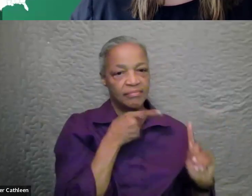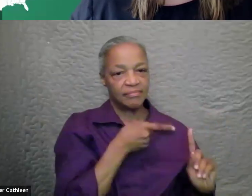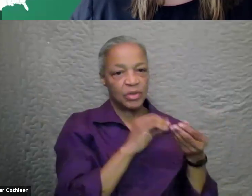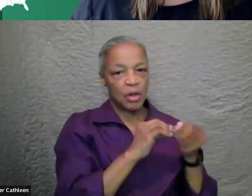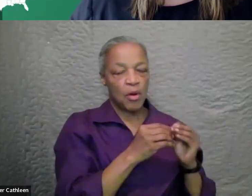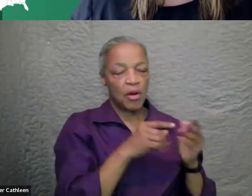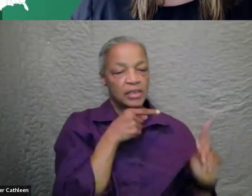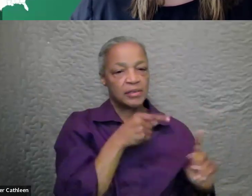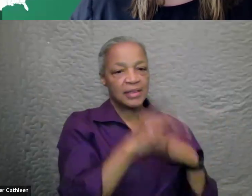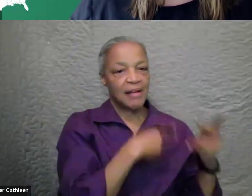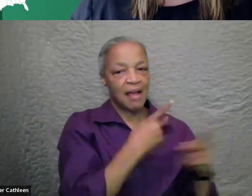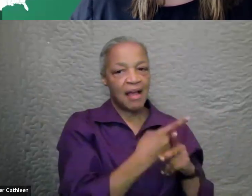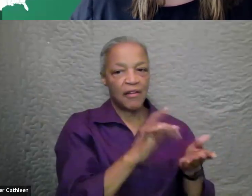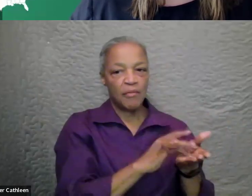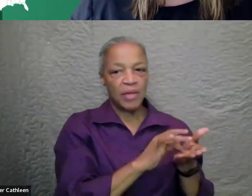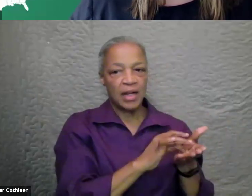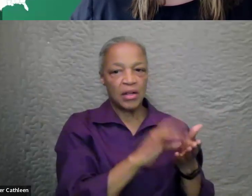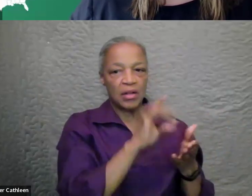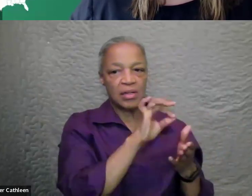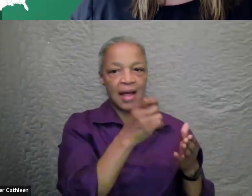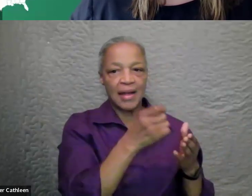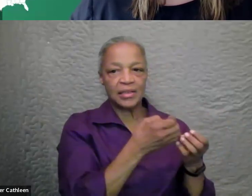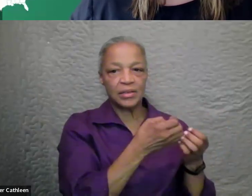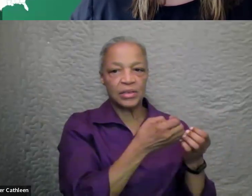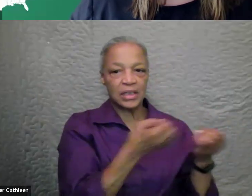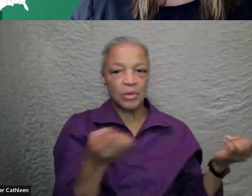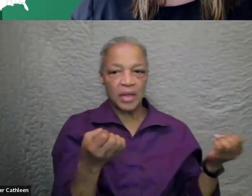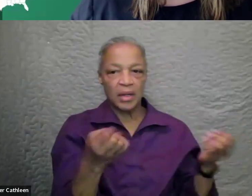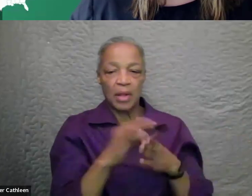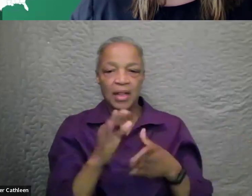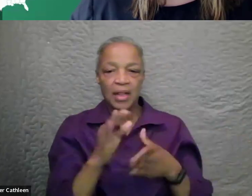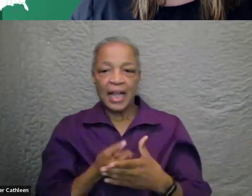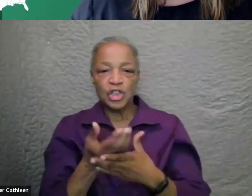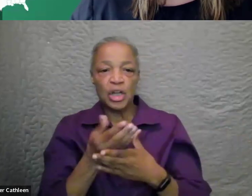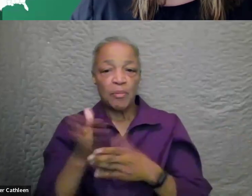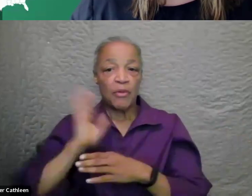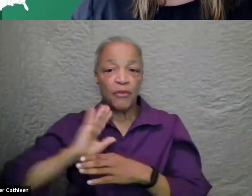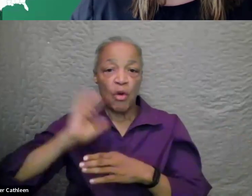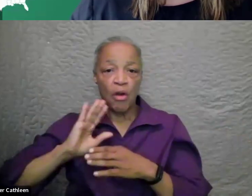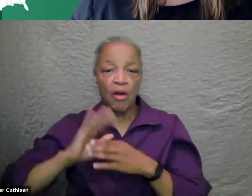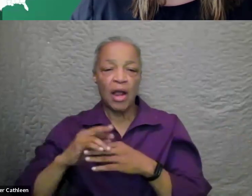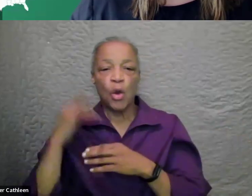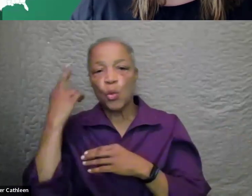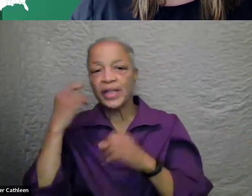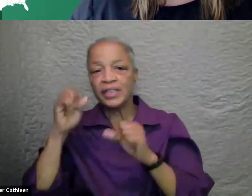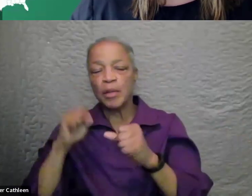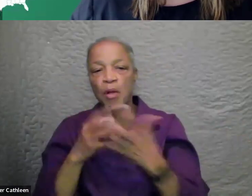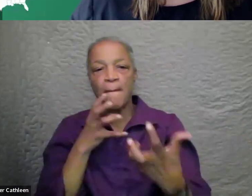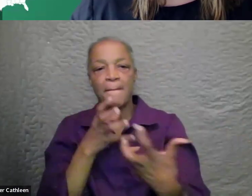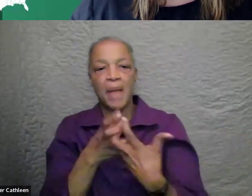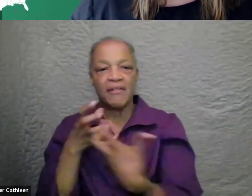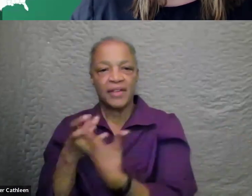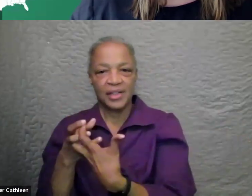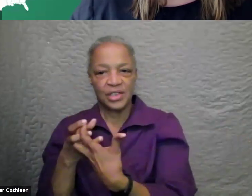certain types of medical diagnostic equipment. But like I shared earlier, as a reasonable modification, you certainly